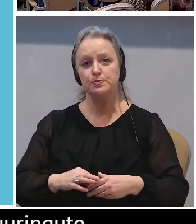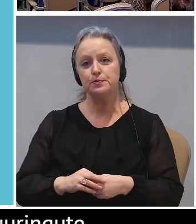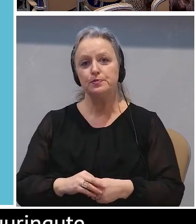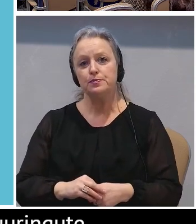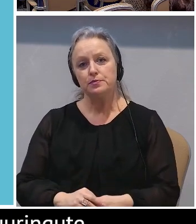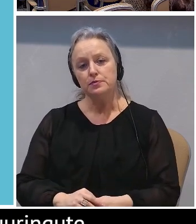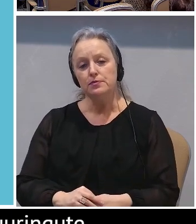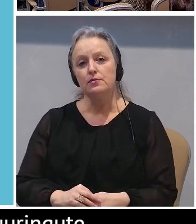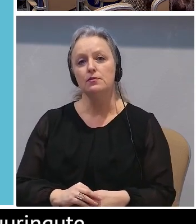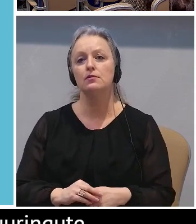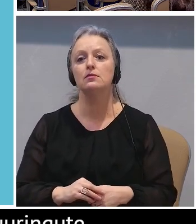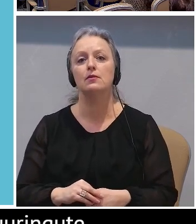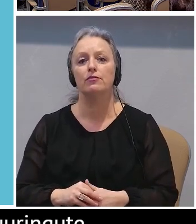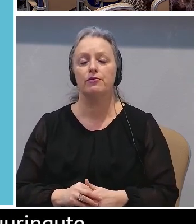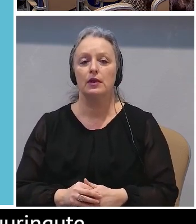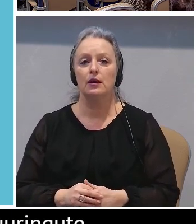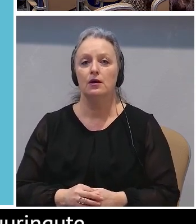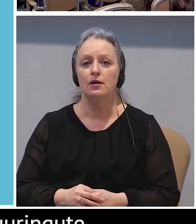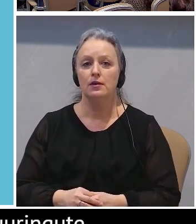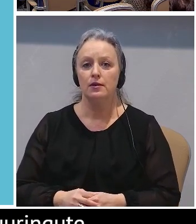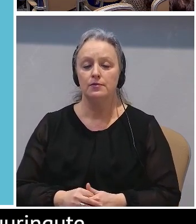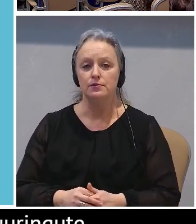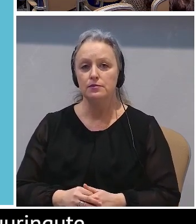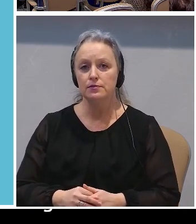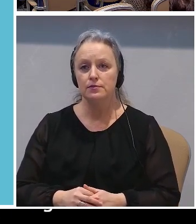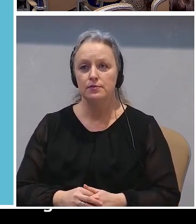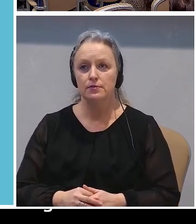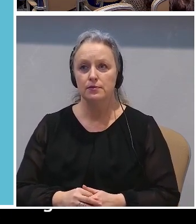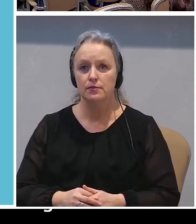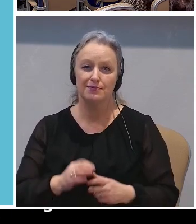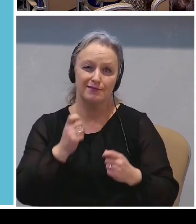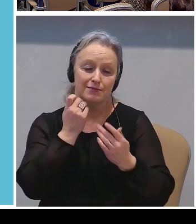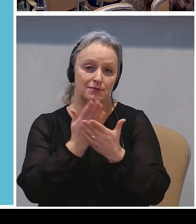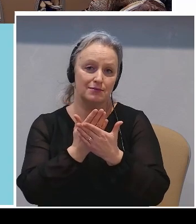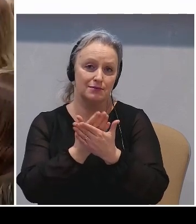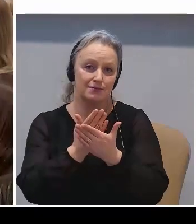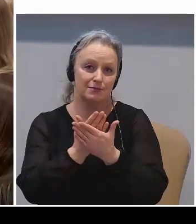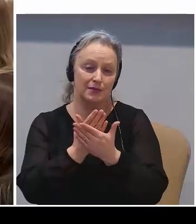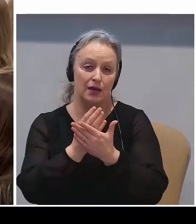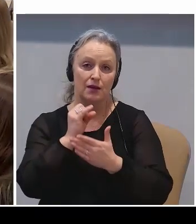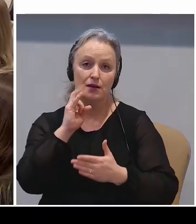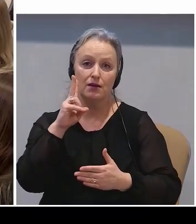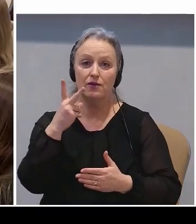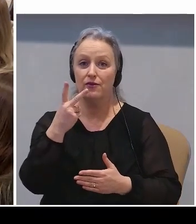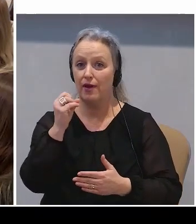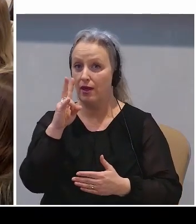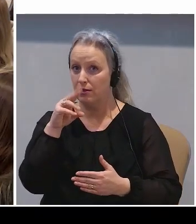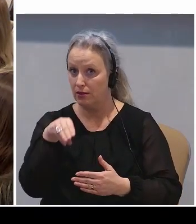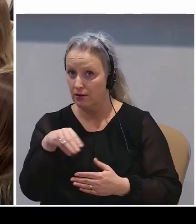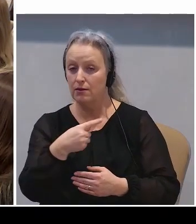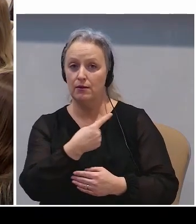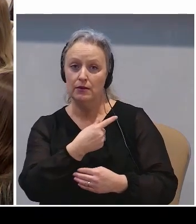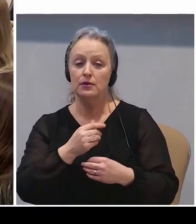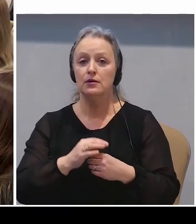this other one called REAL-ISD, that again are funded specifically to develop methodology for rare diseases